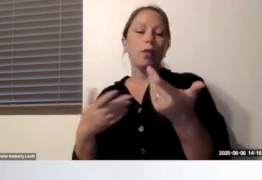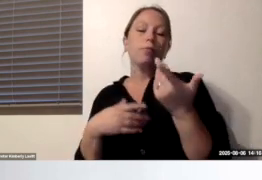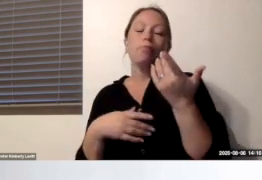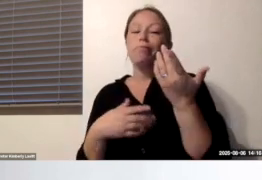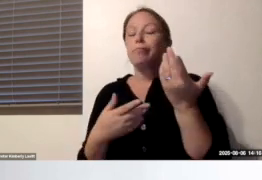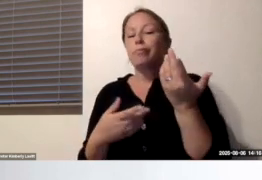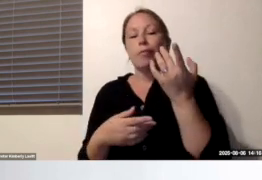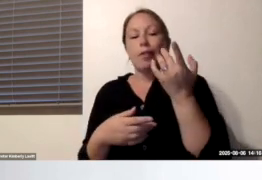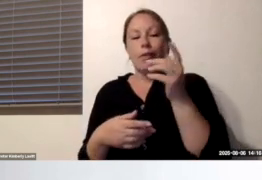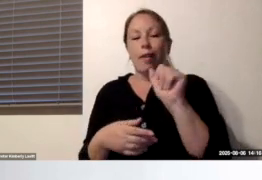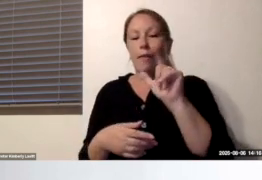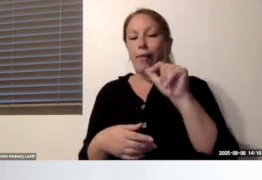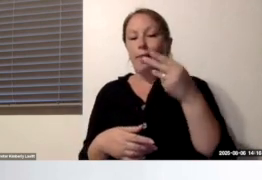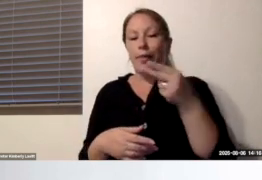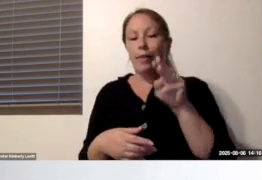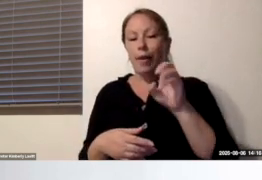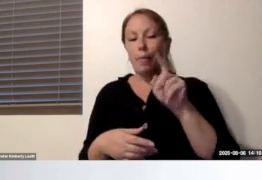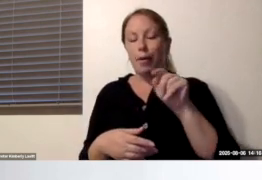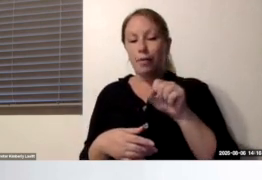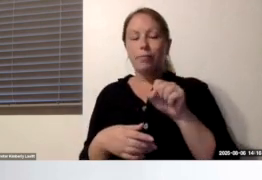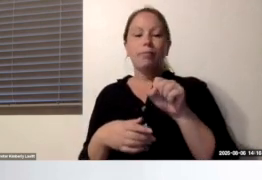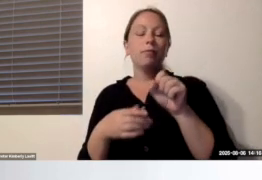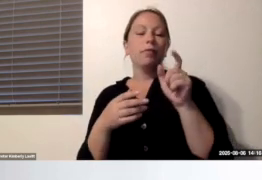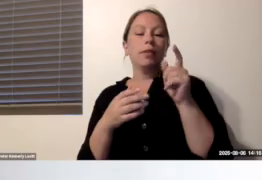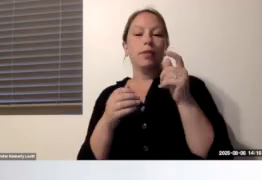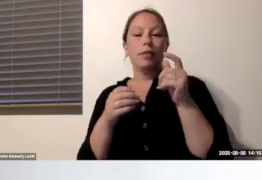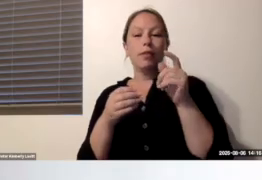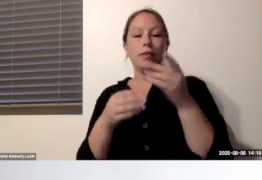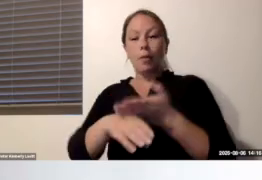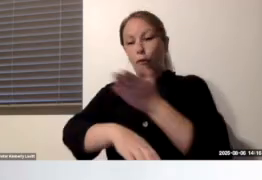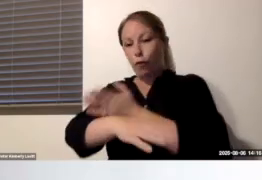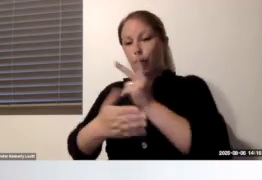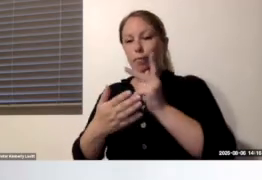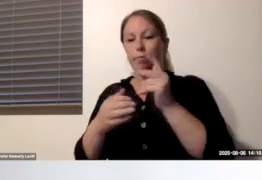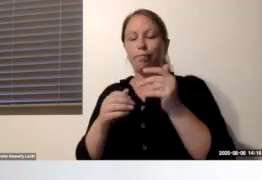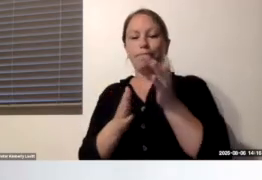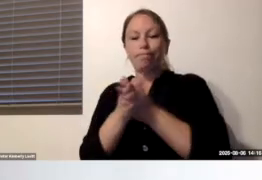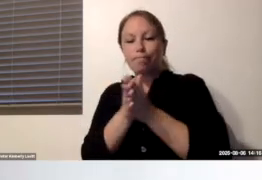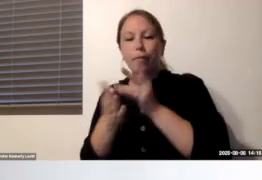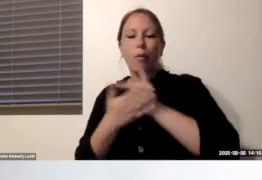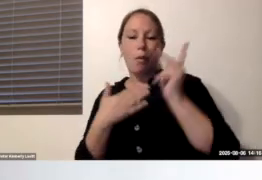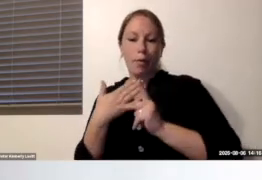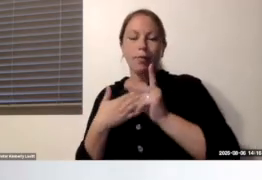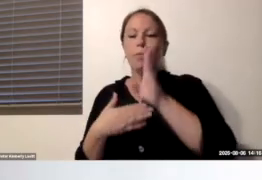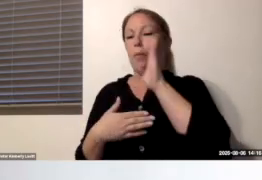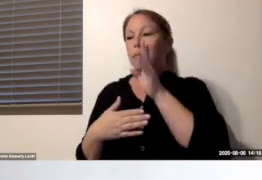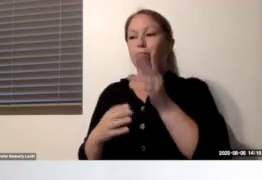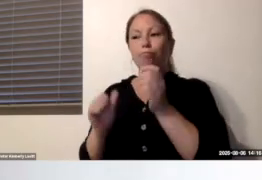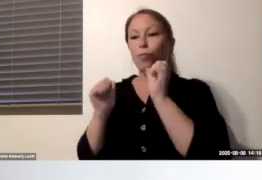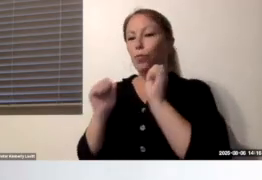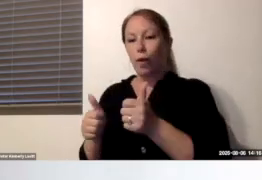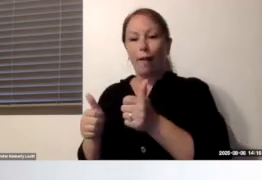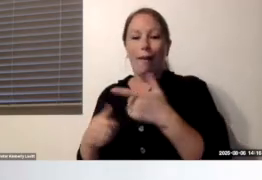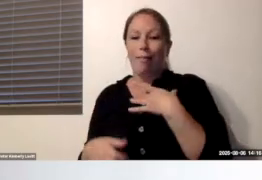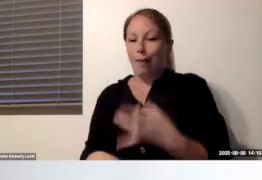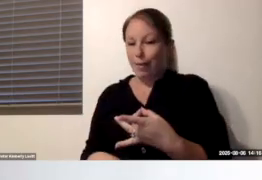the alignment improves the performance of the programs for those that are being served. Great. I like